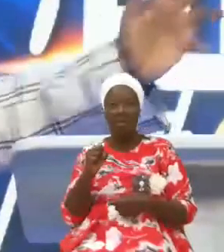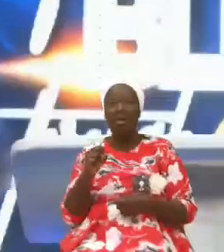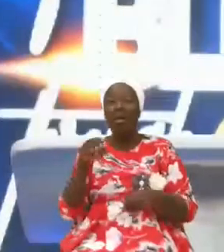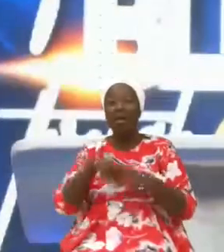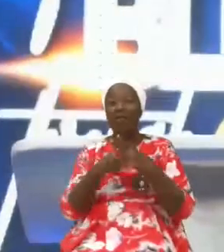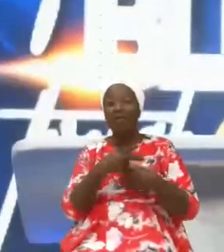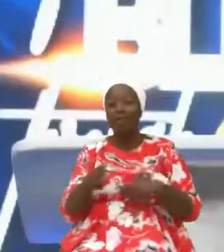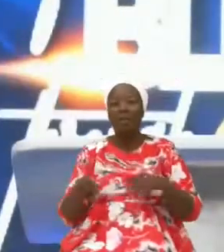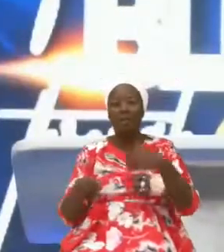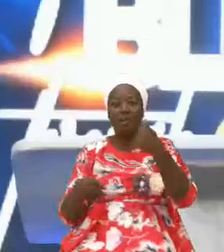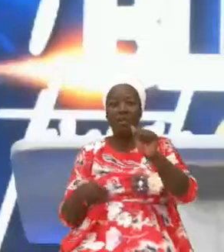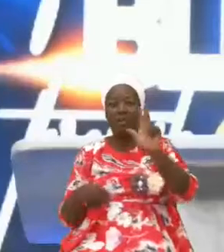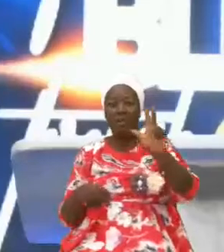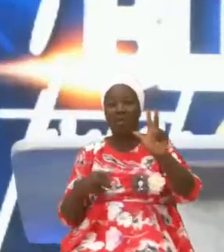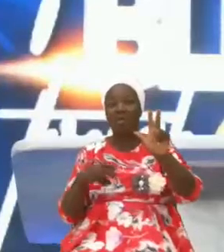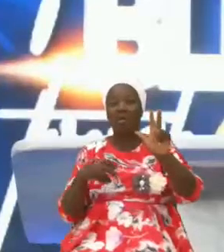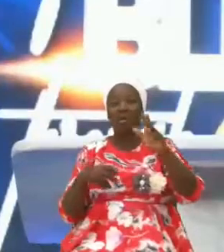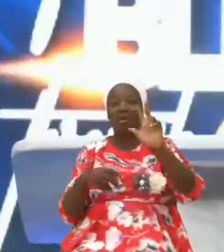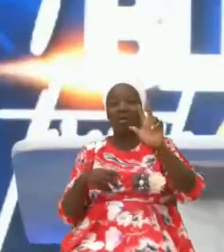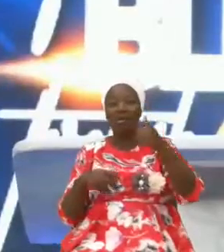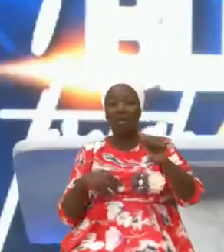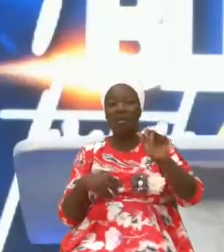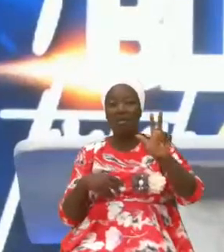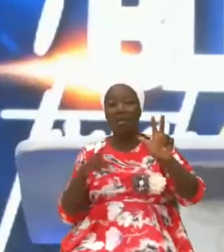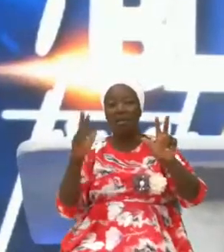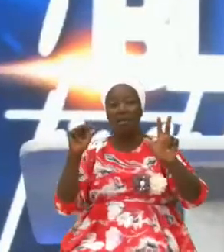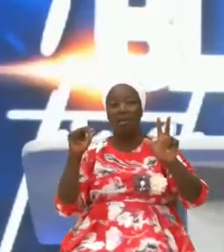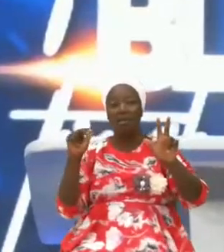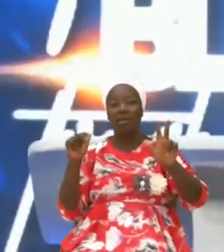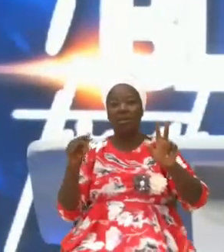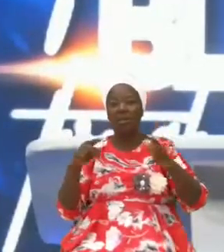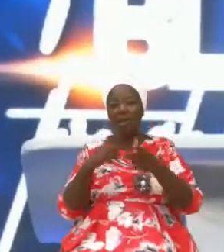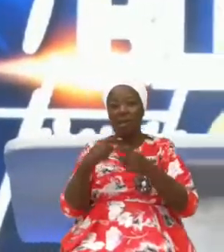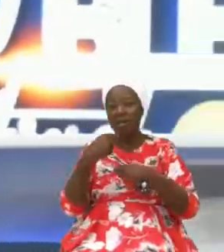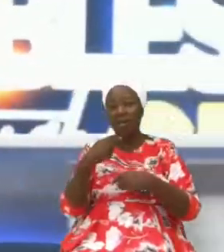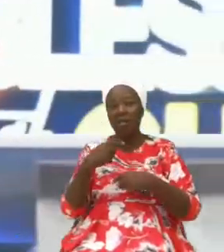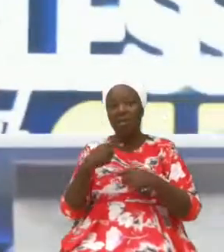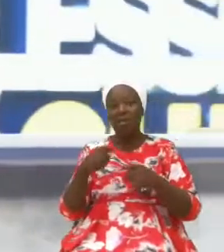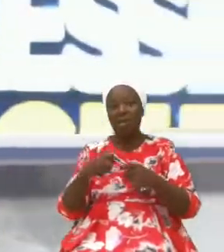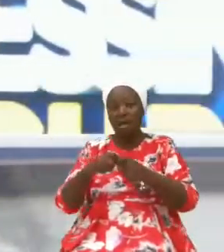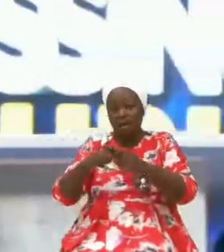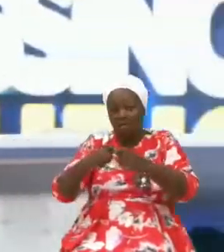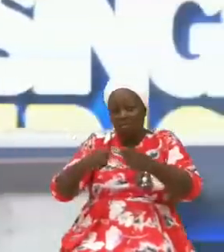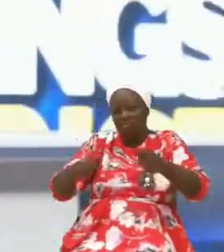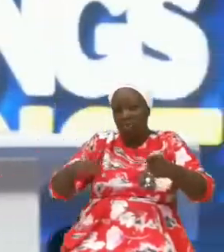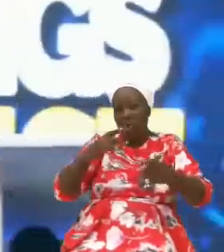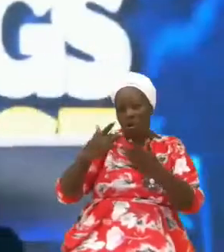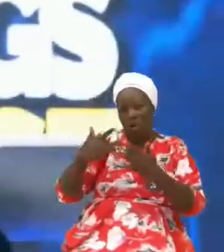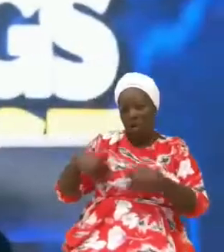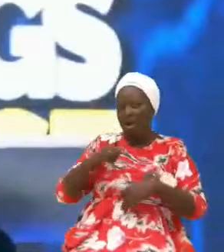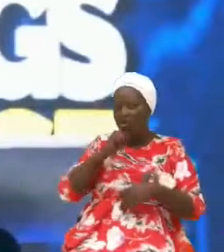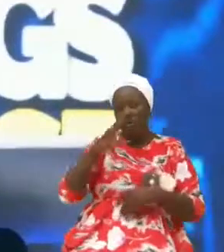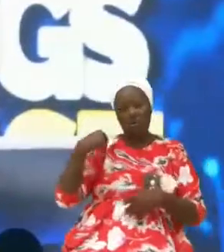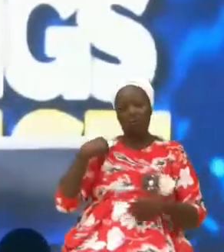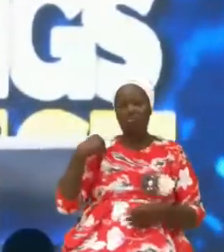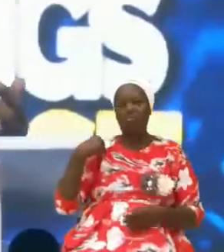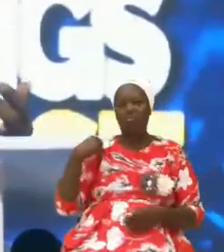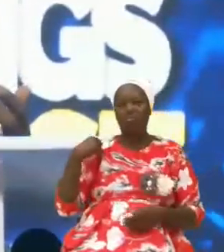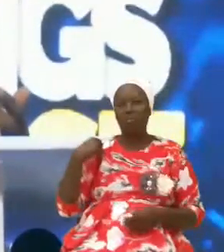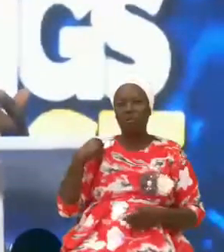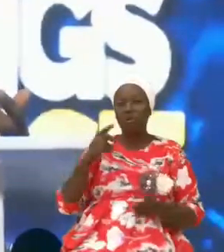heart. And then it says in verse 13, it says, rend